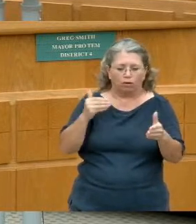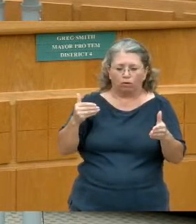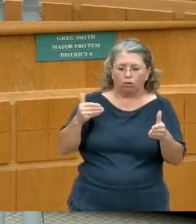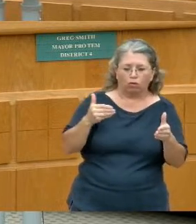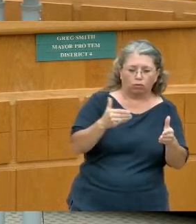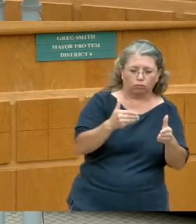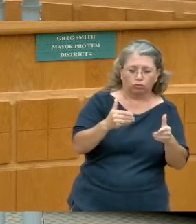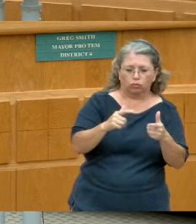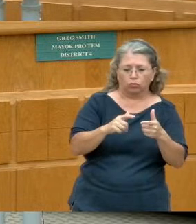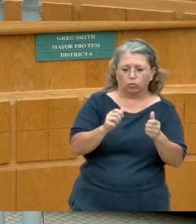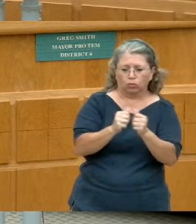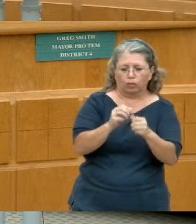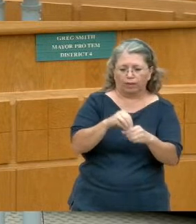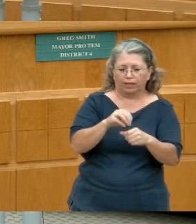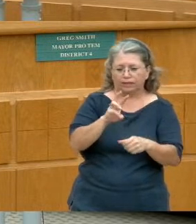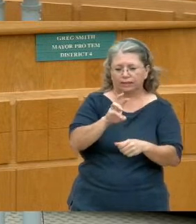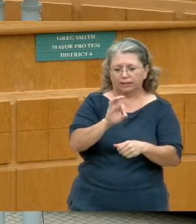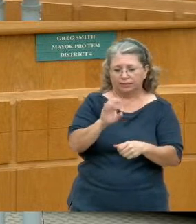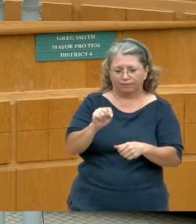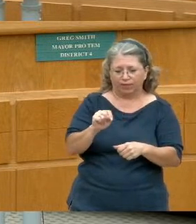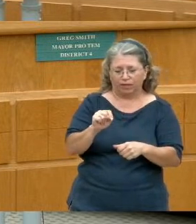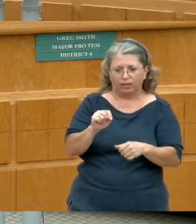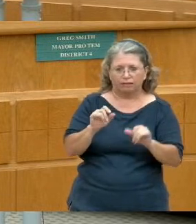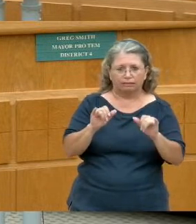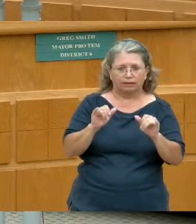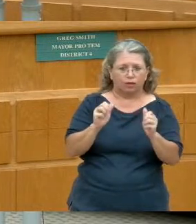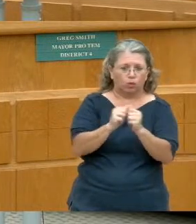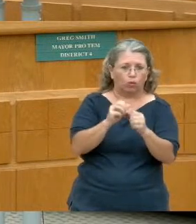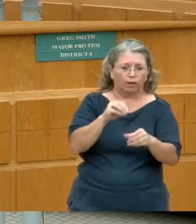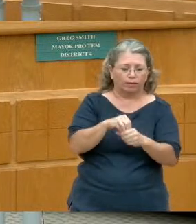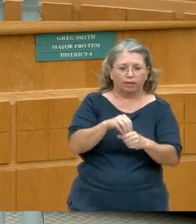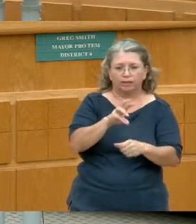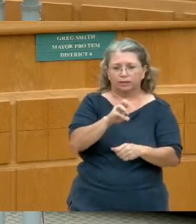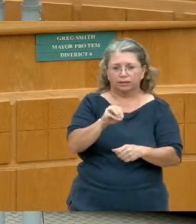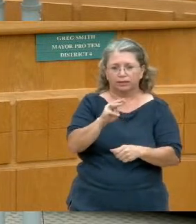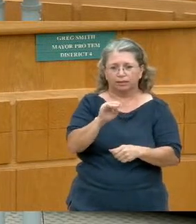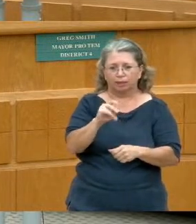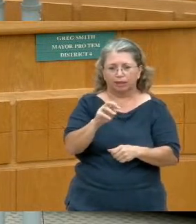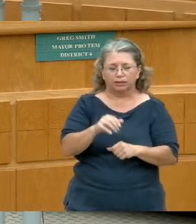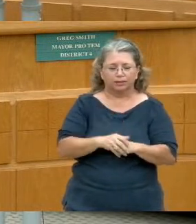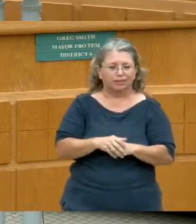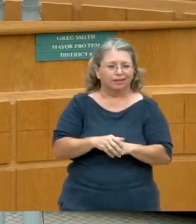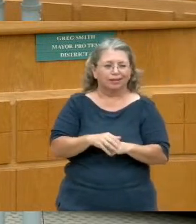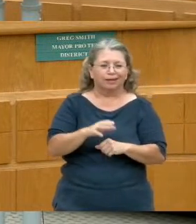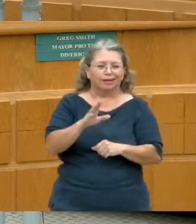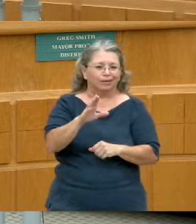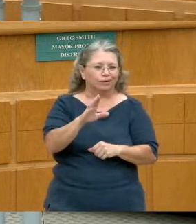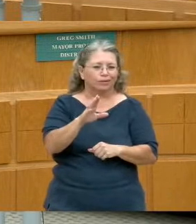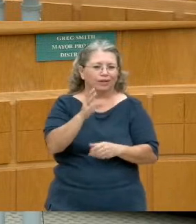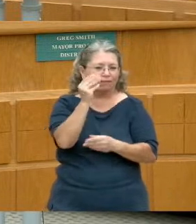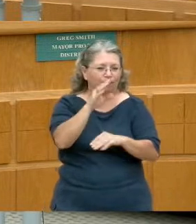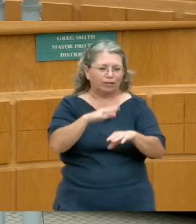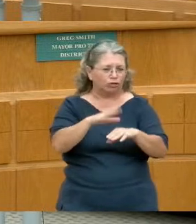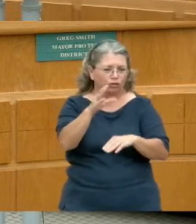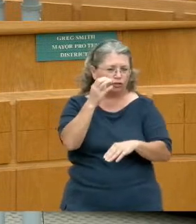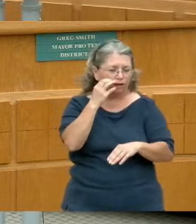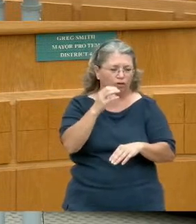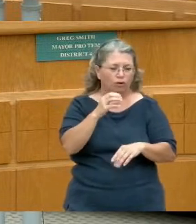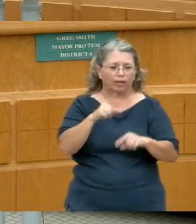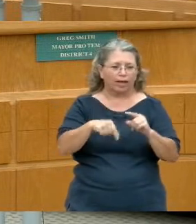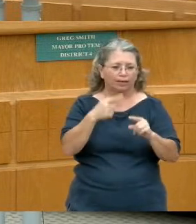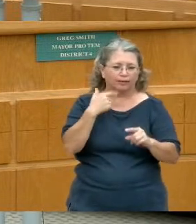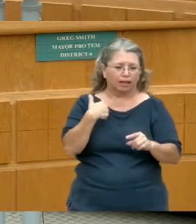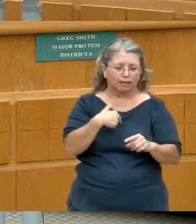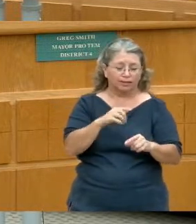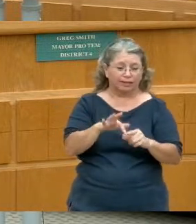they're not precise enough to be able to tell the difference between 6 feet apart or 20 feet apart. So it's a metric